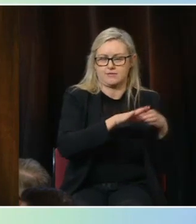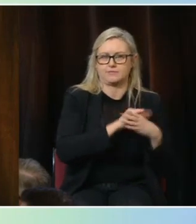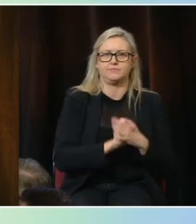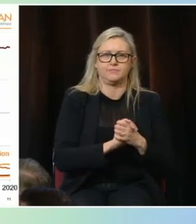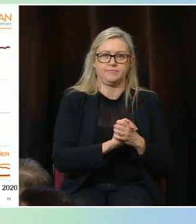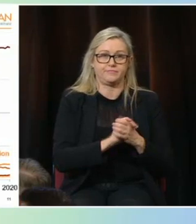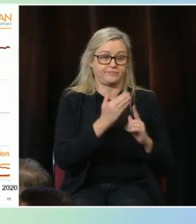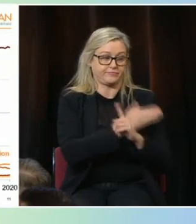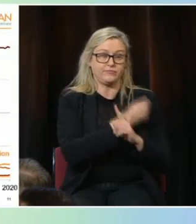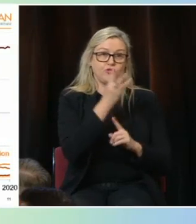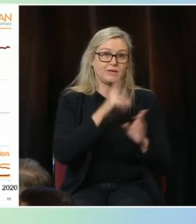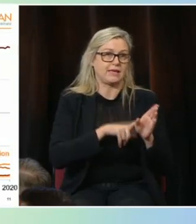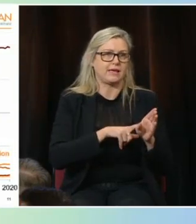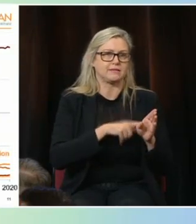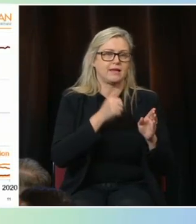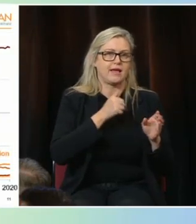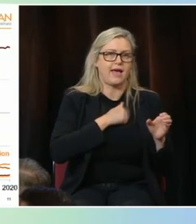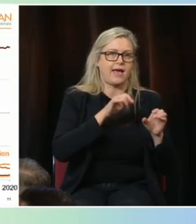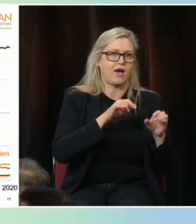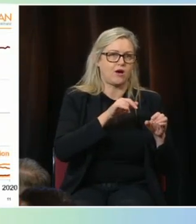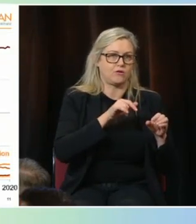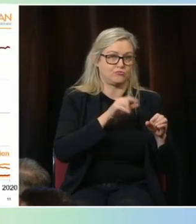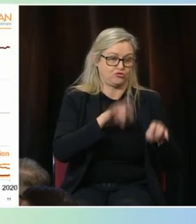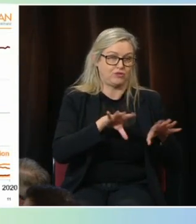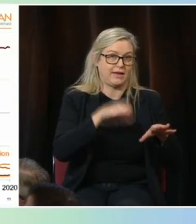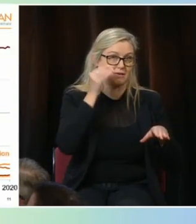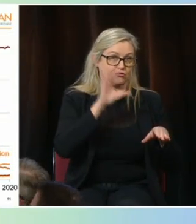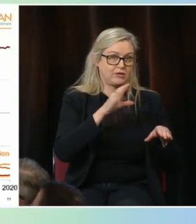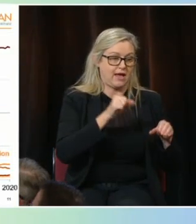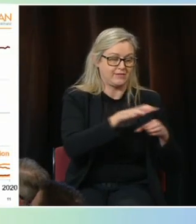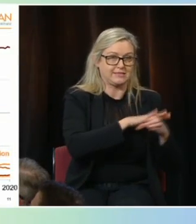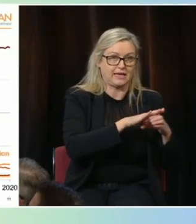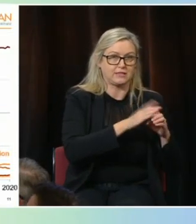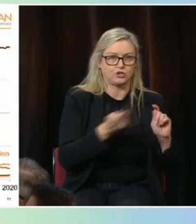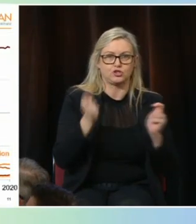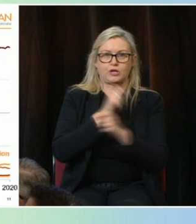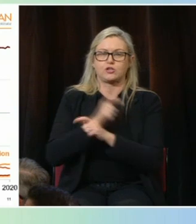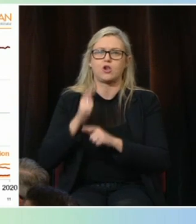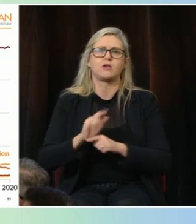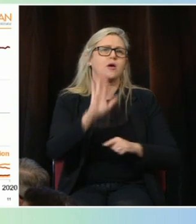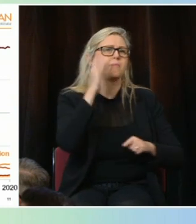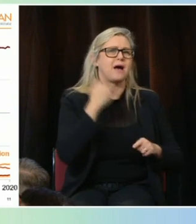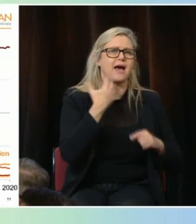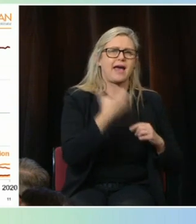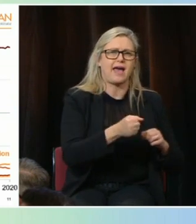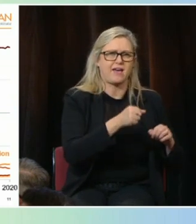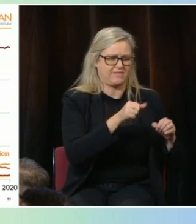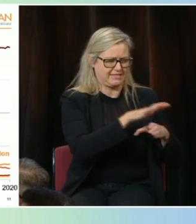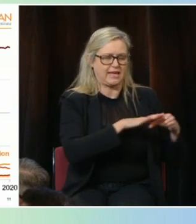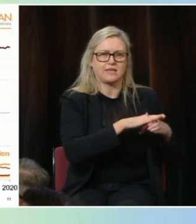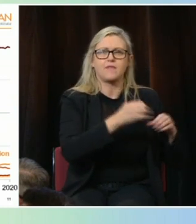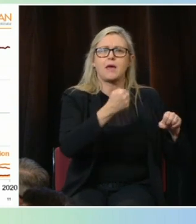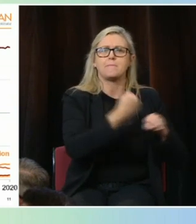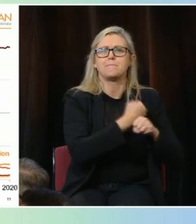undergone a major sexual transformation essentially from an economy that mainly made Goods stuff you can drop on your foot to an